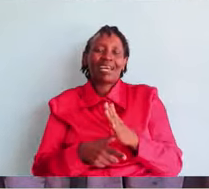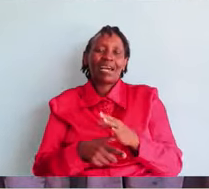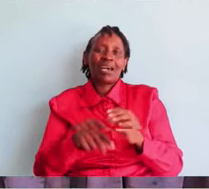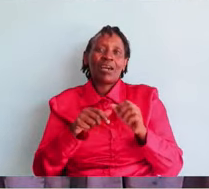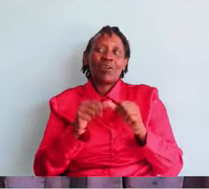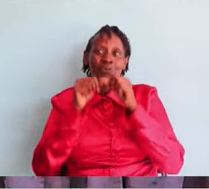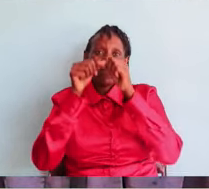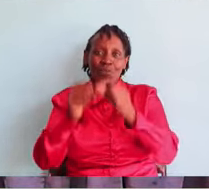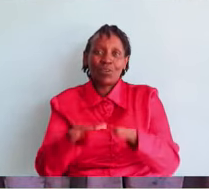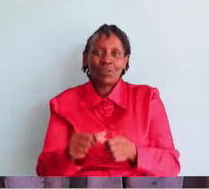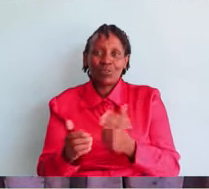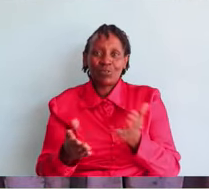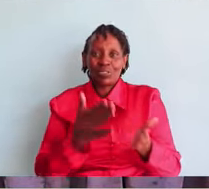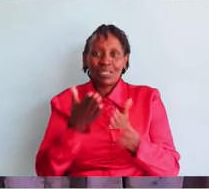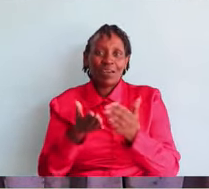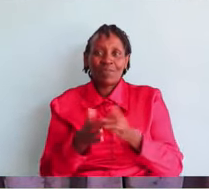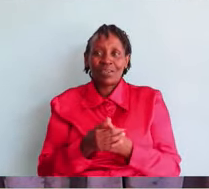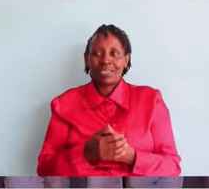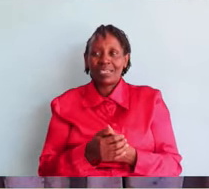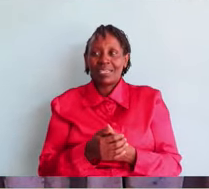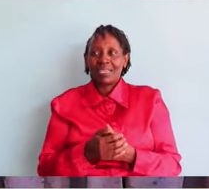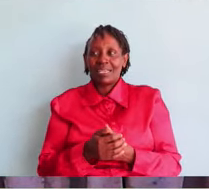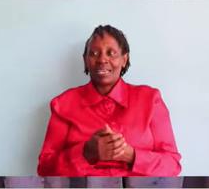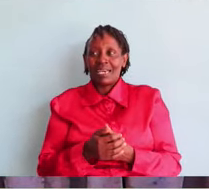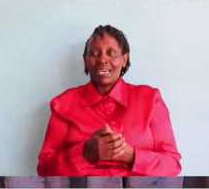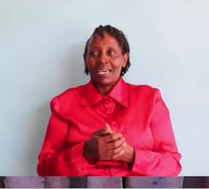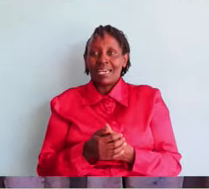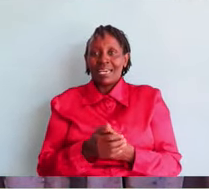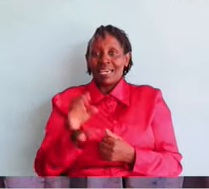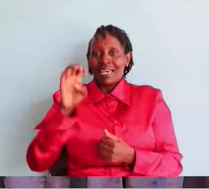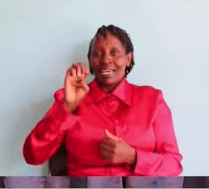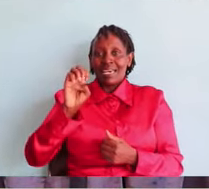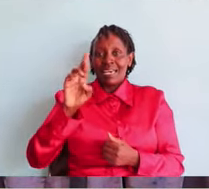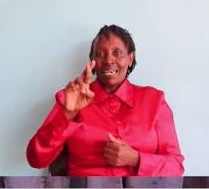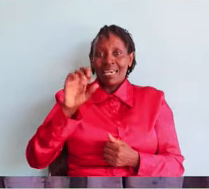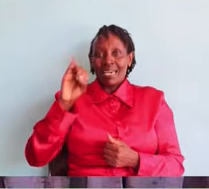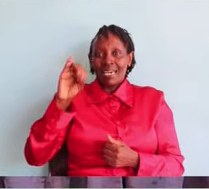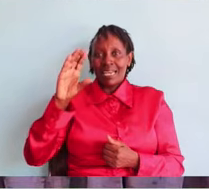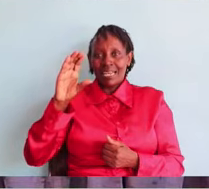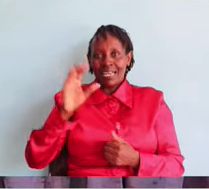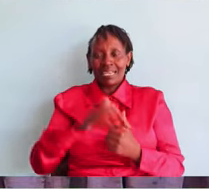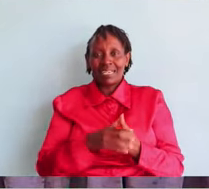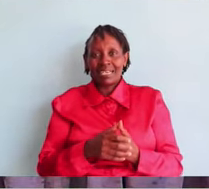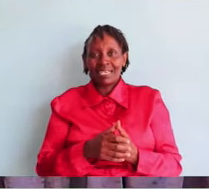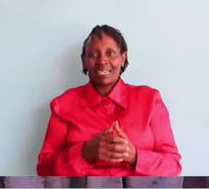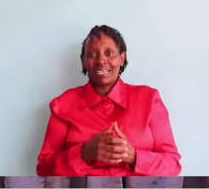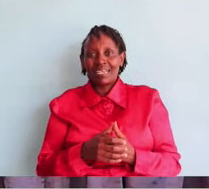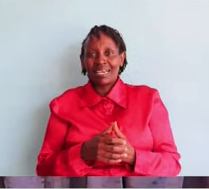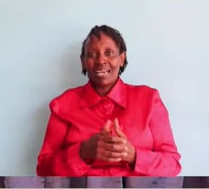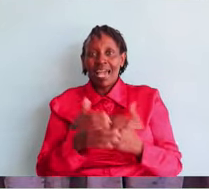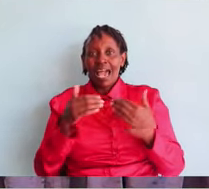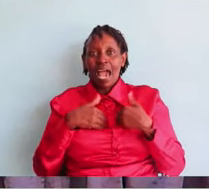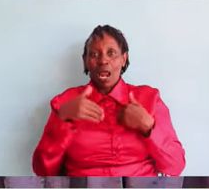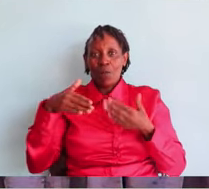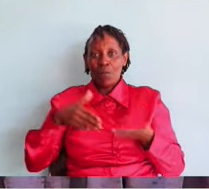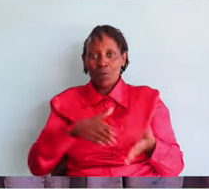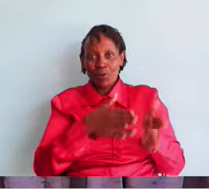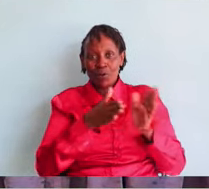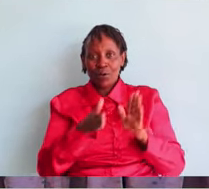continue serving him. Then Pastor Eric and I had an opportunity to do a discipleship